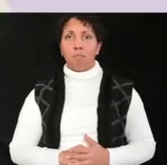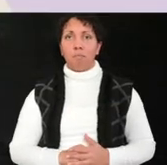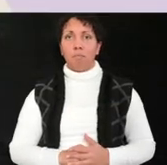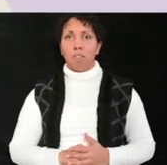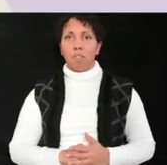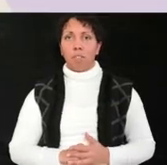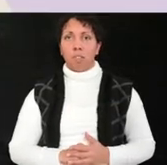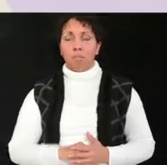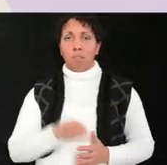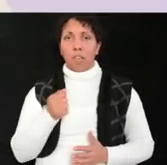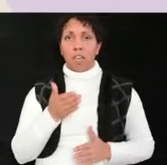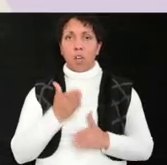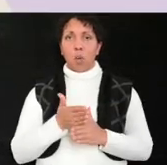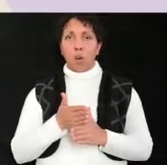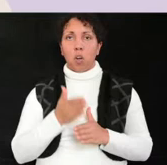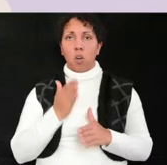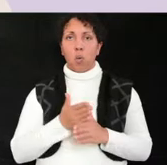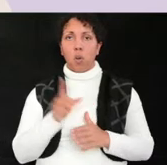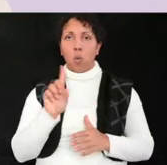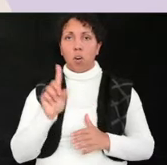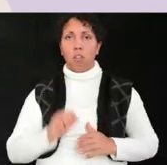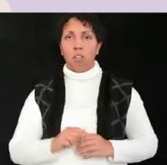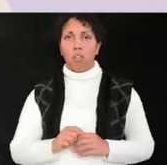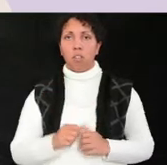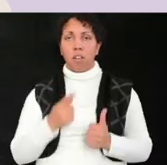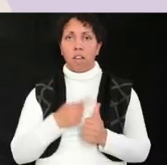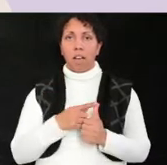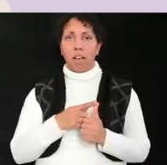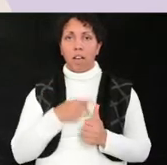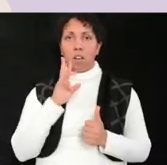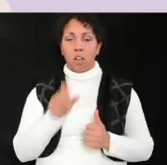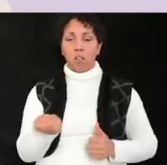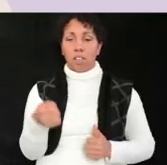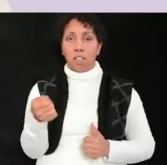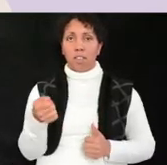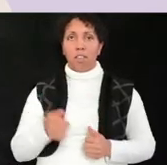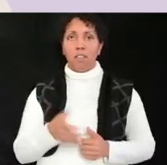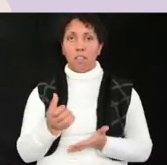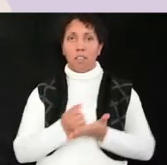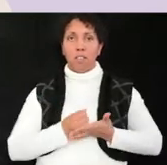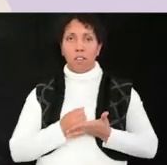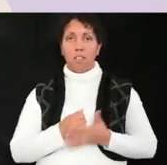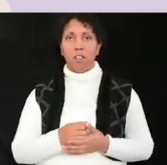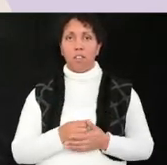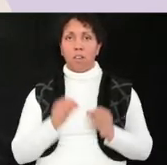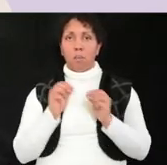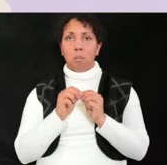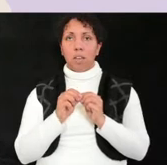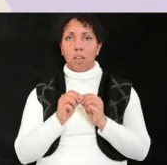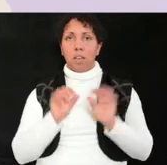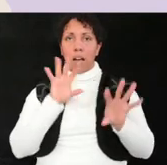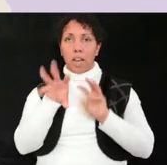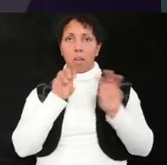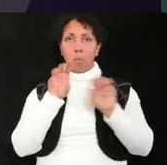Lobe. What does a key worker do? A. Look after your keys. B. Look after your